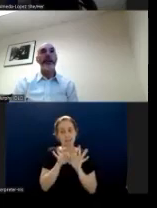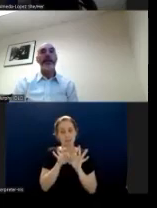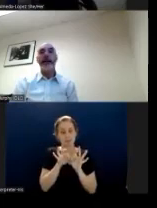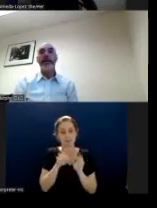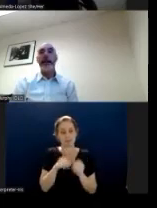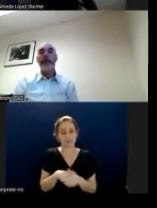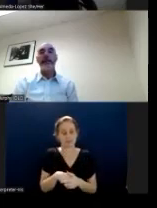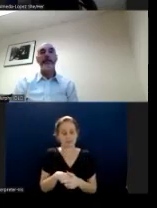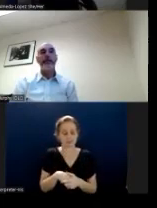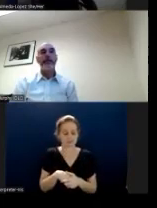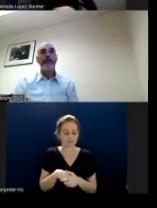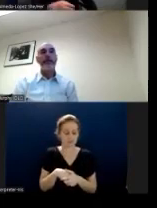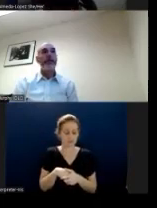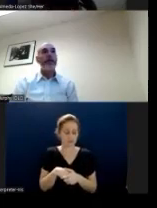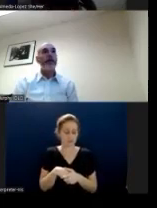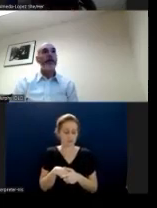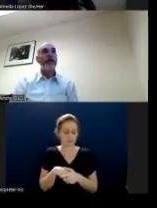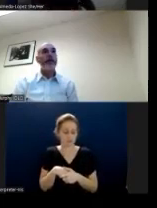to designate that.